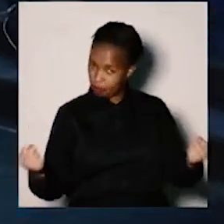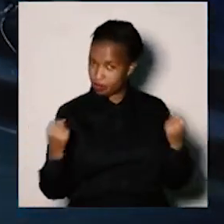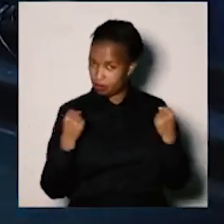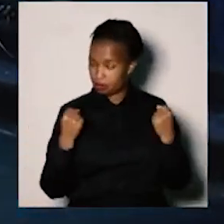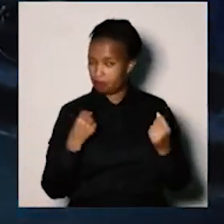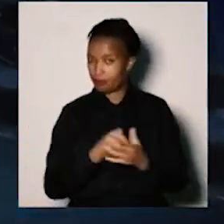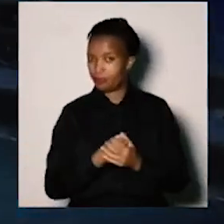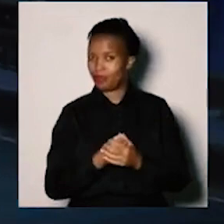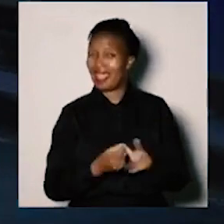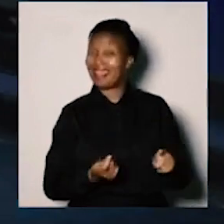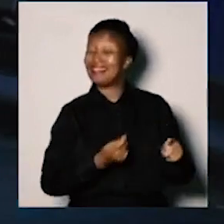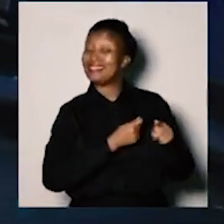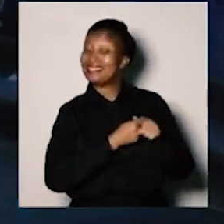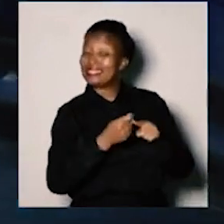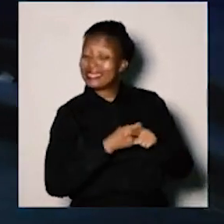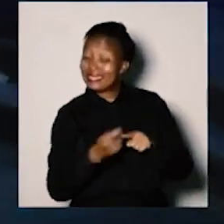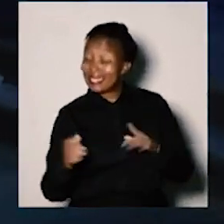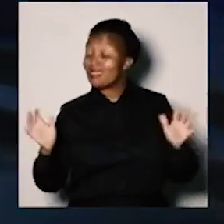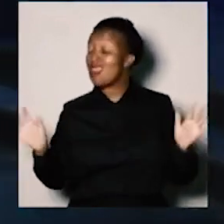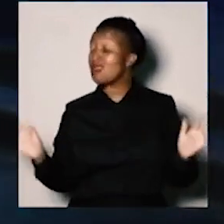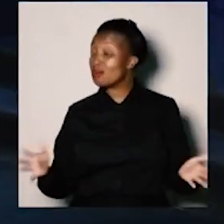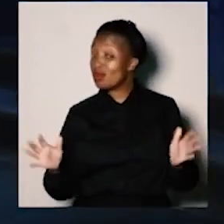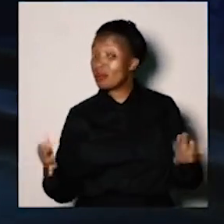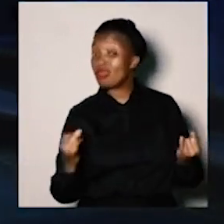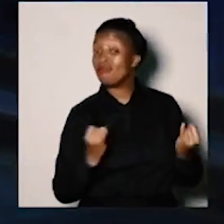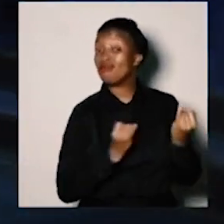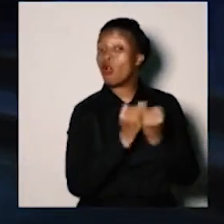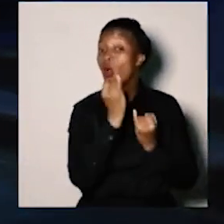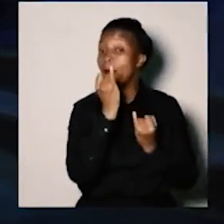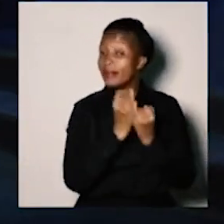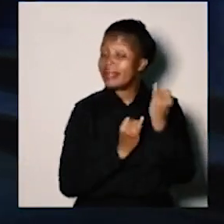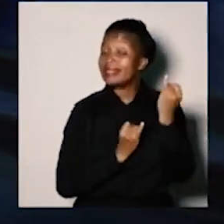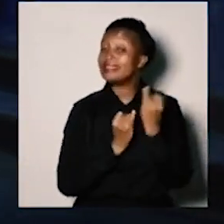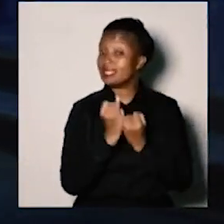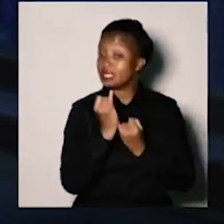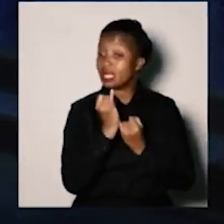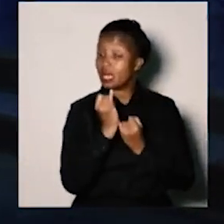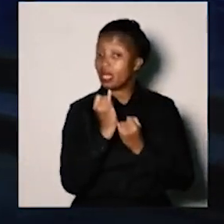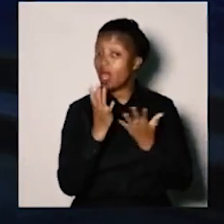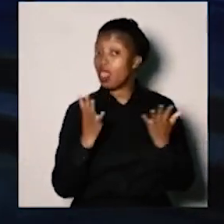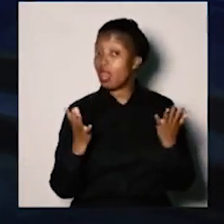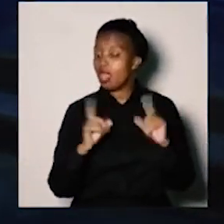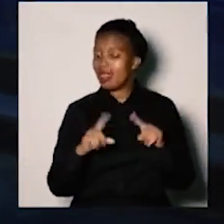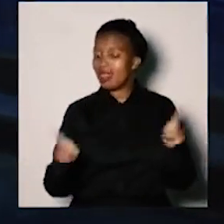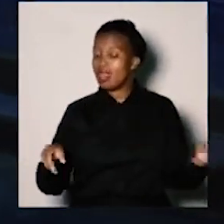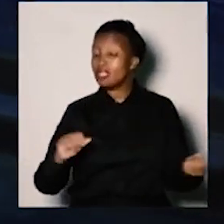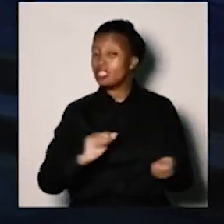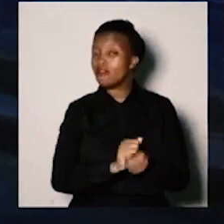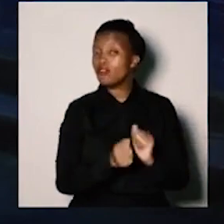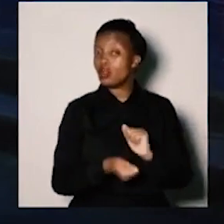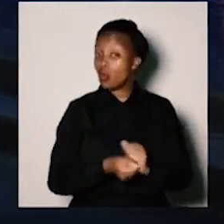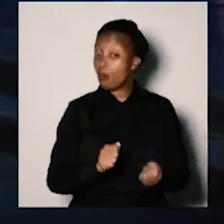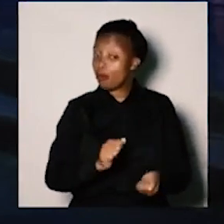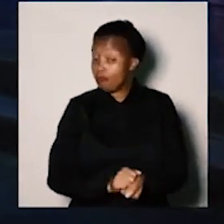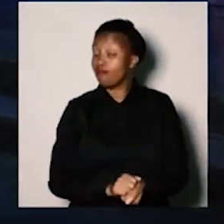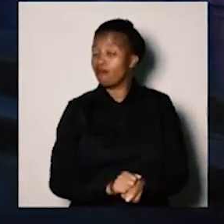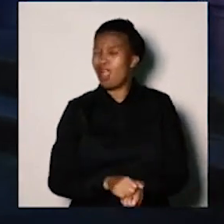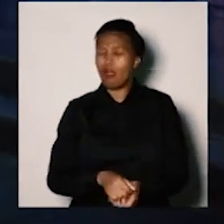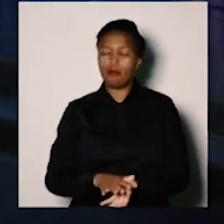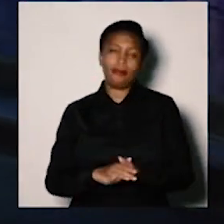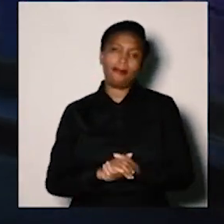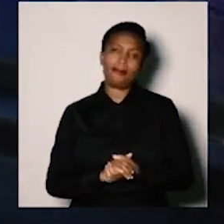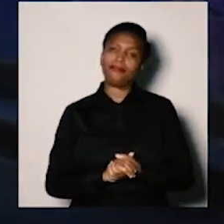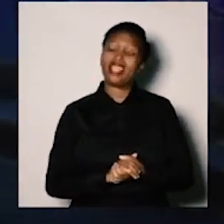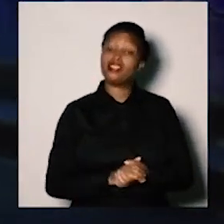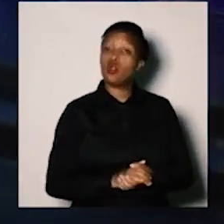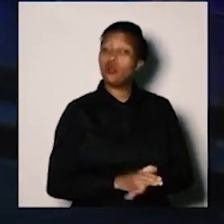who was trained and prepared for competition in the athletic games of the ancient world. So